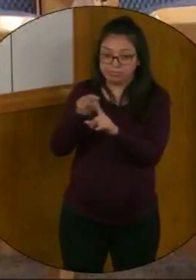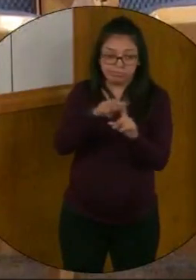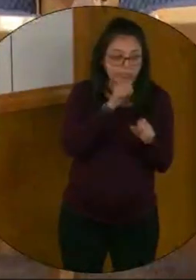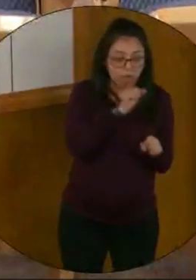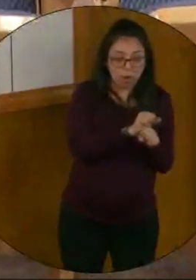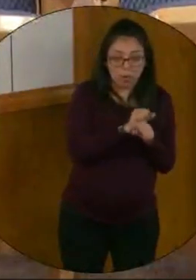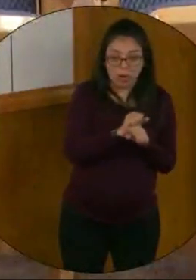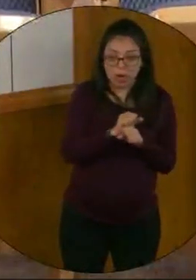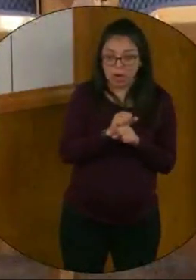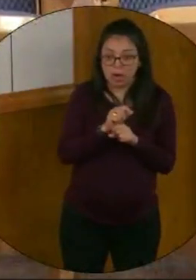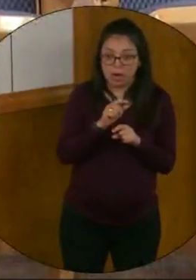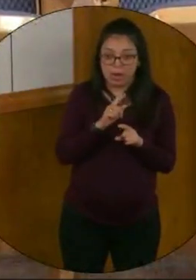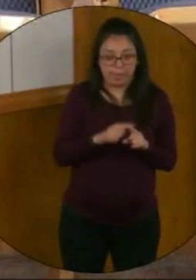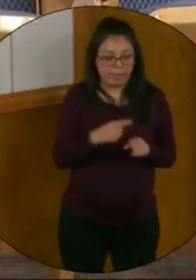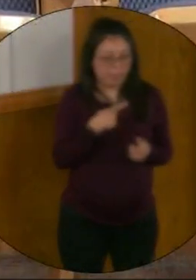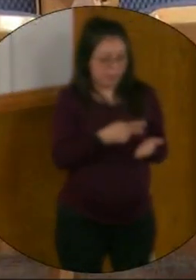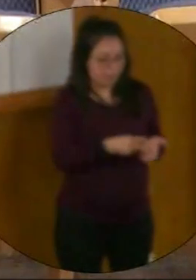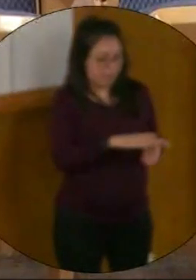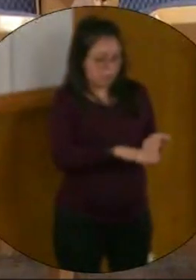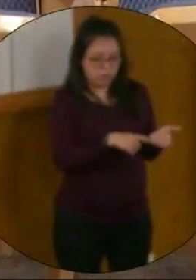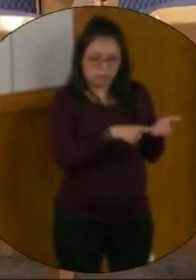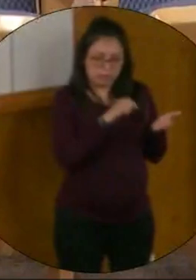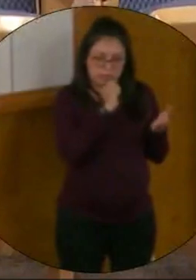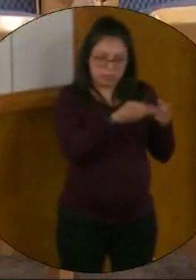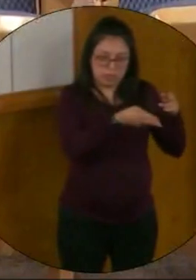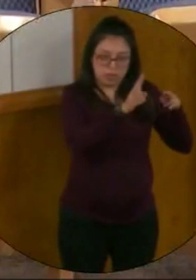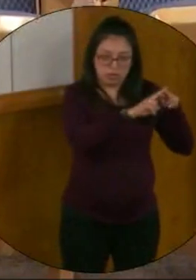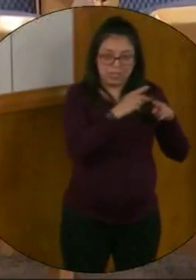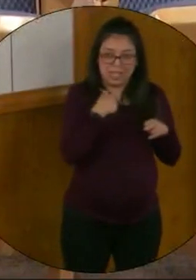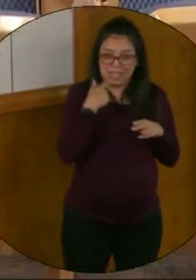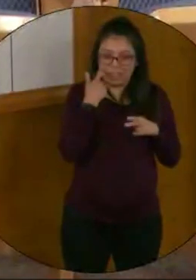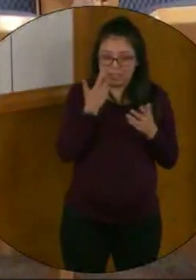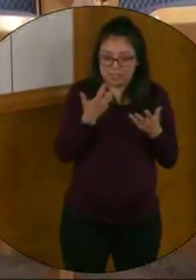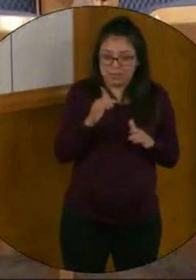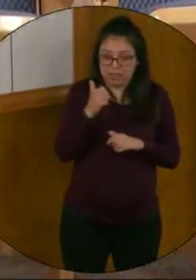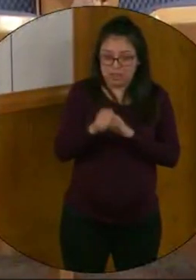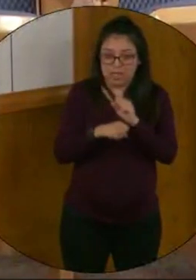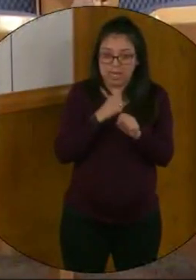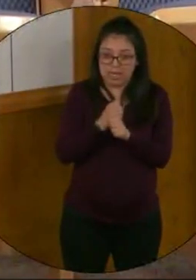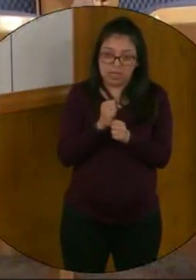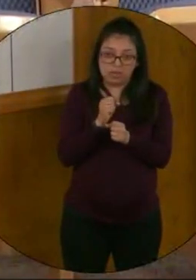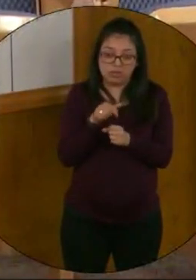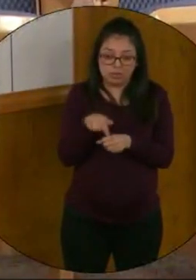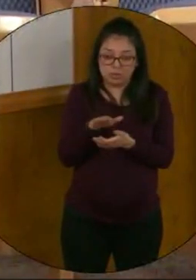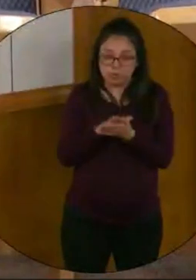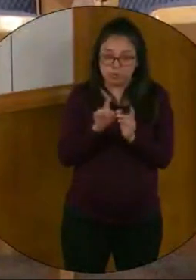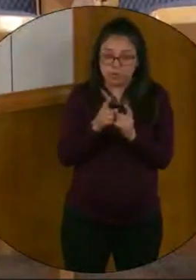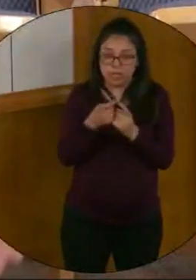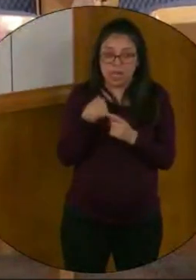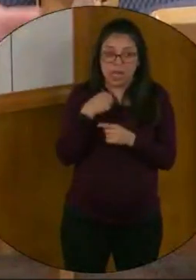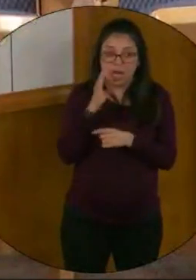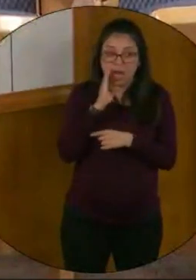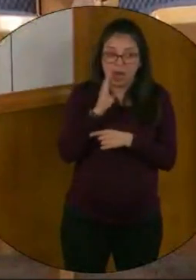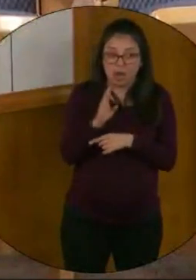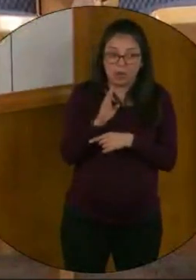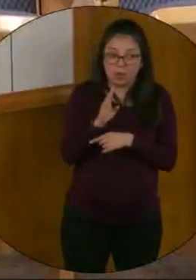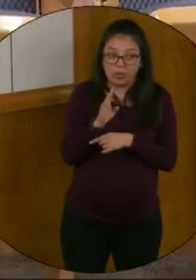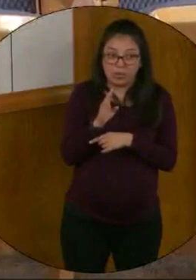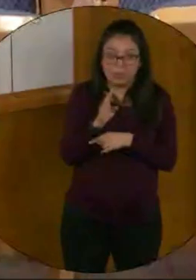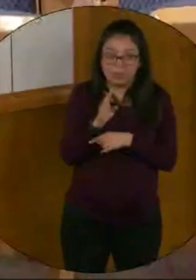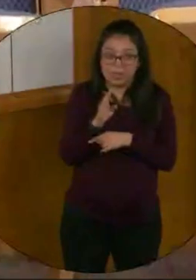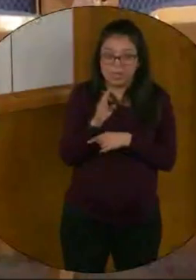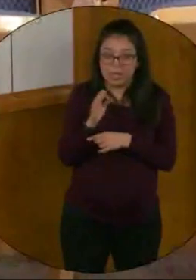my paycheck doesn't. I just finished year 10, and I'm going to be making on par with almost a brand